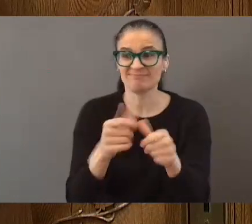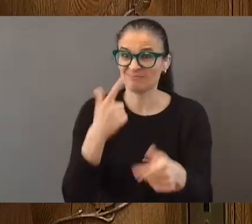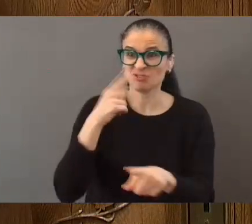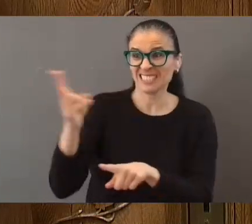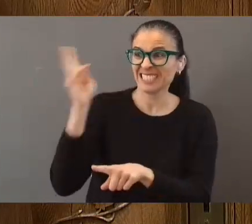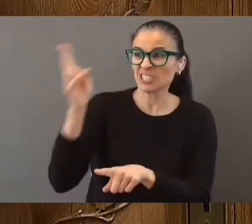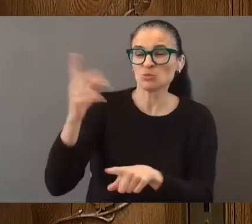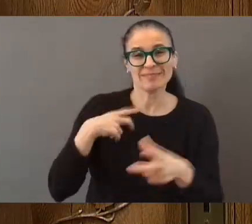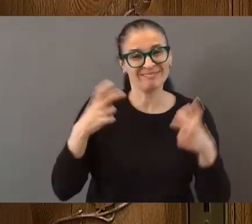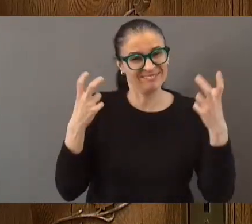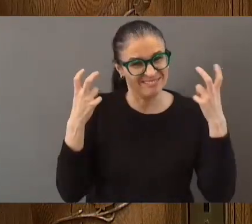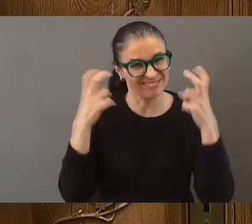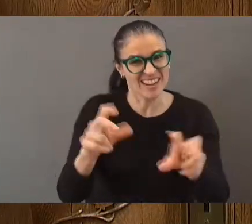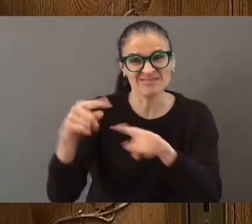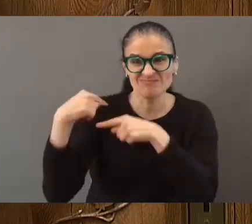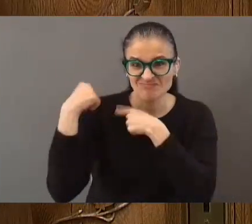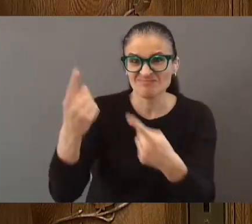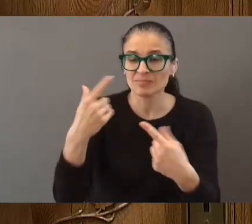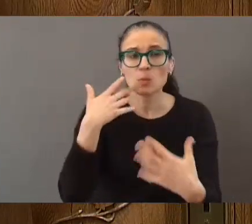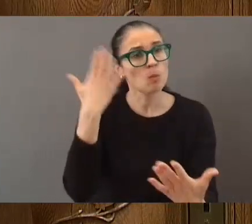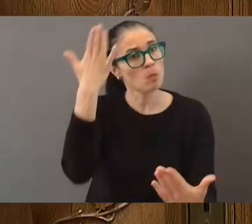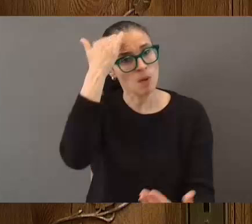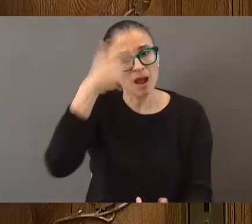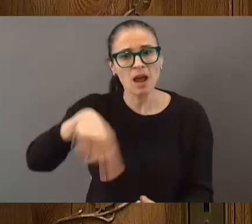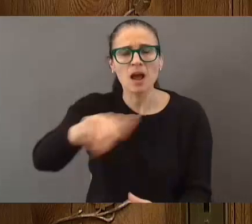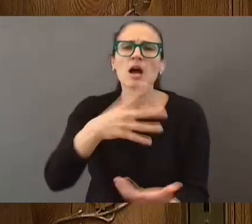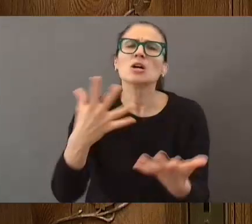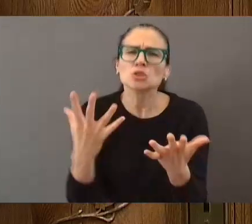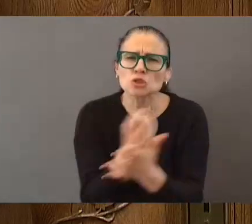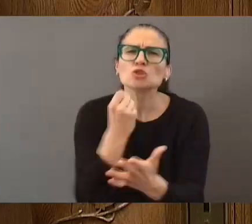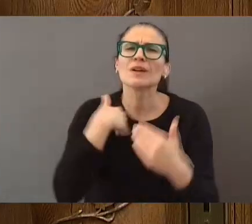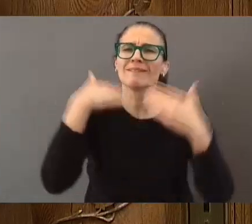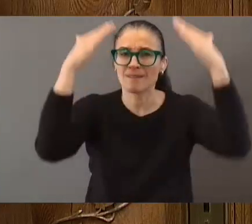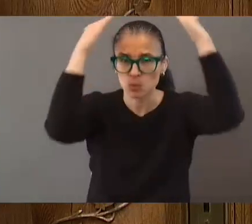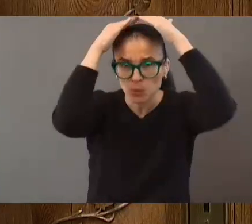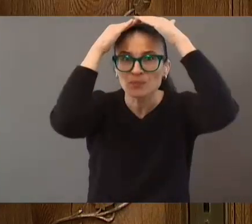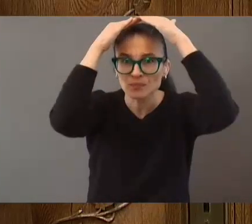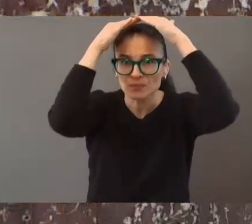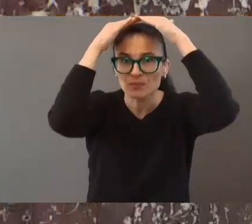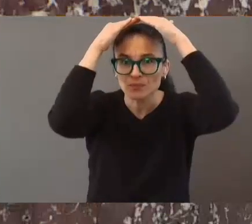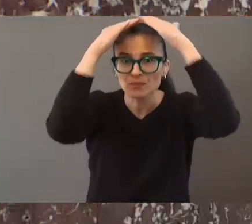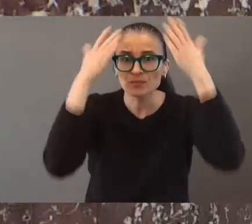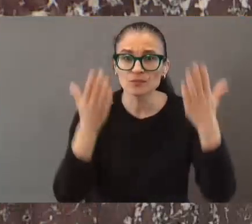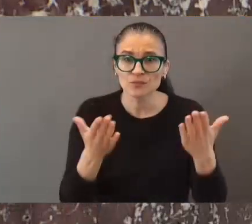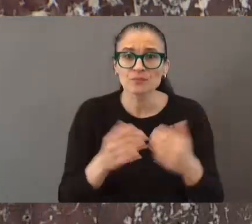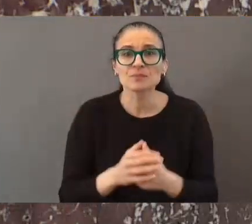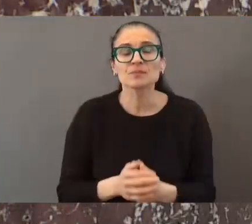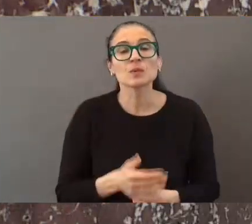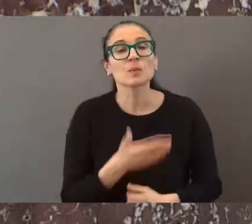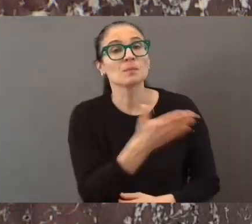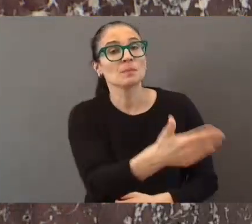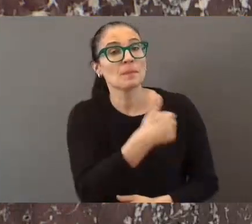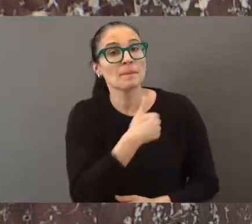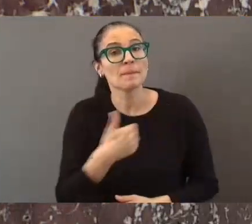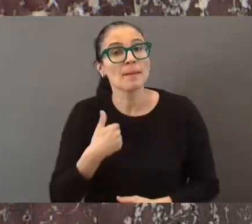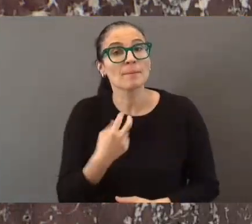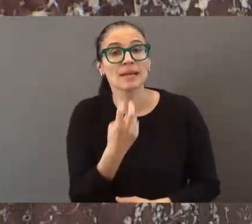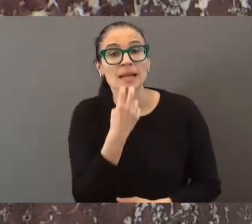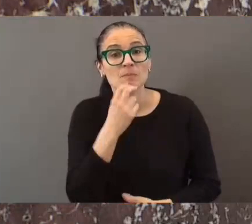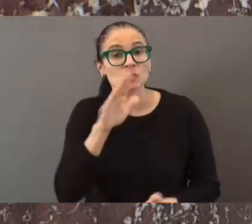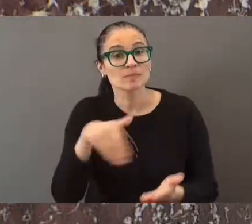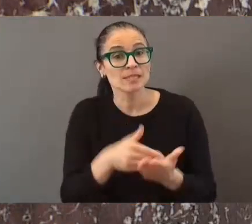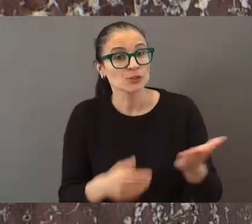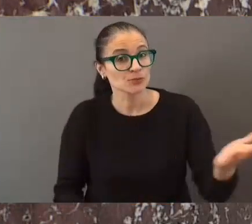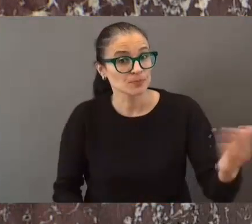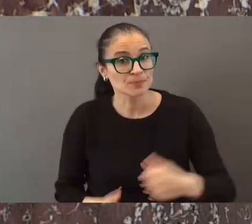Member for Kamloops Centre. Thank you, Mr. Speaker. Well, back in the day when someone would roll into town and try to sell people a bill of goods